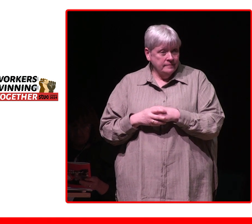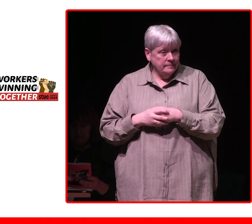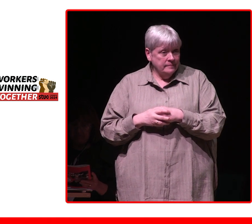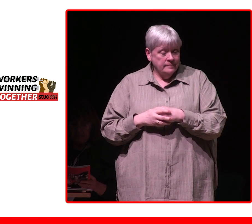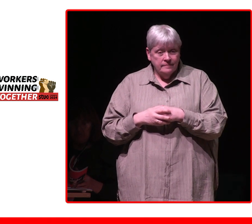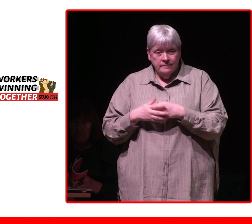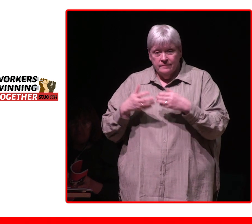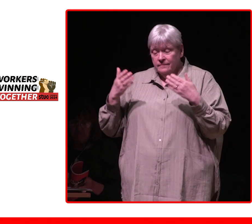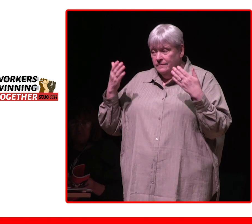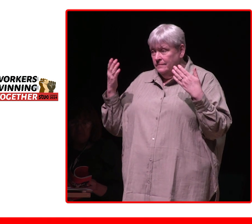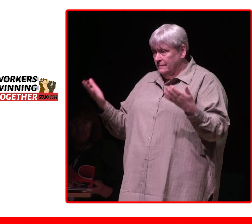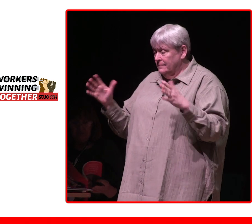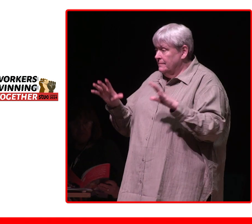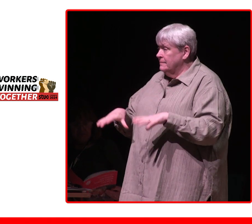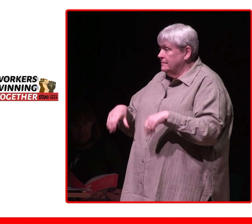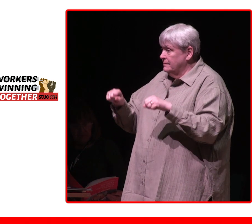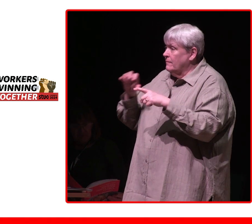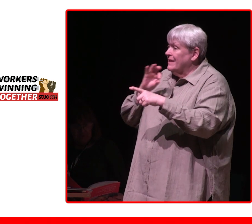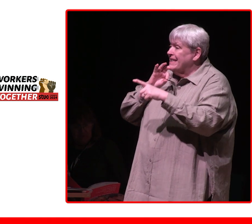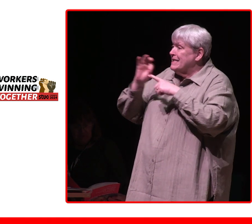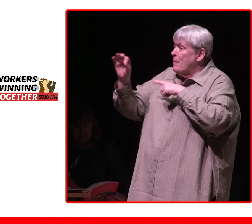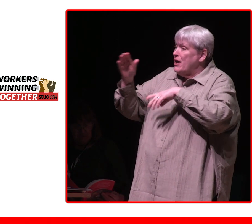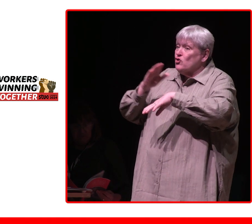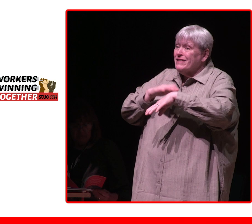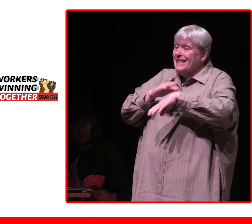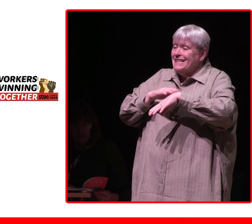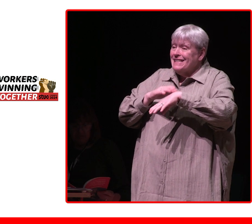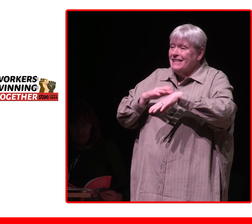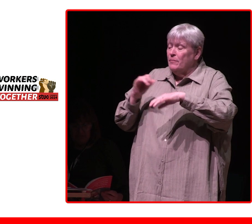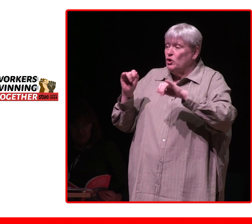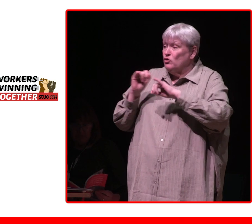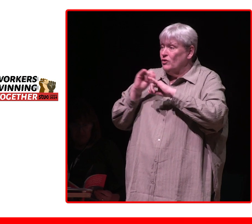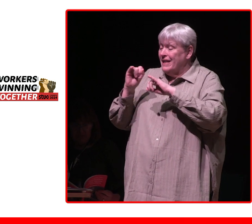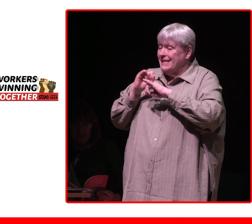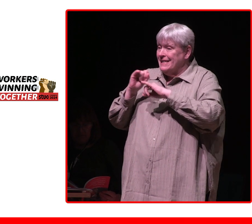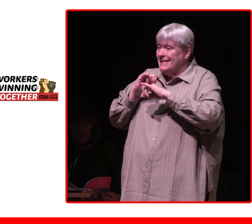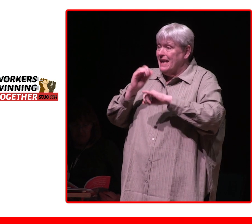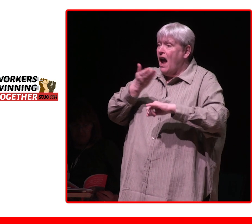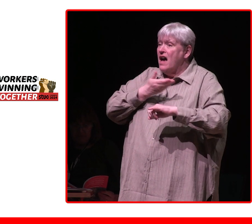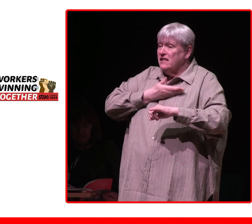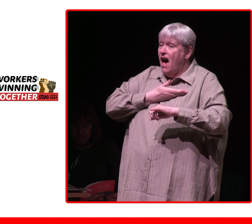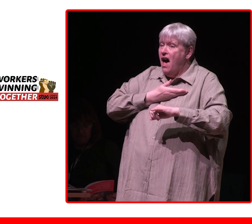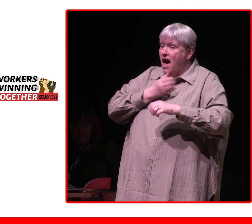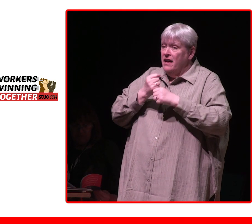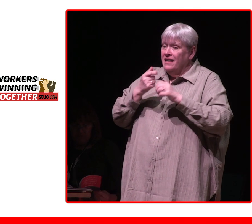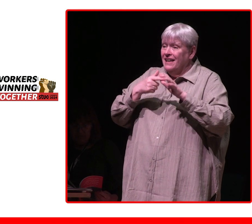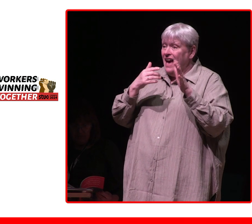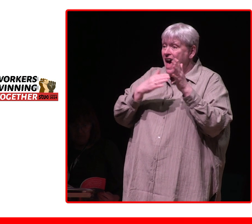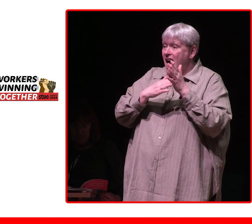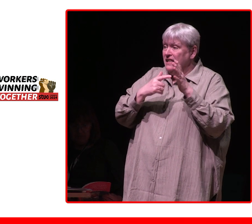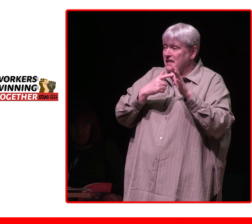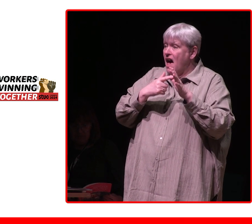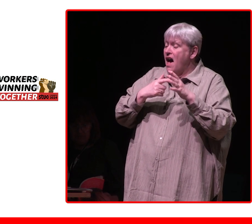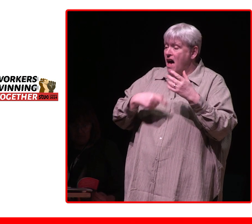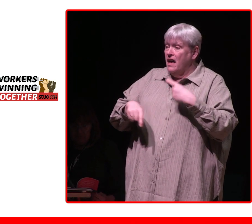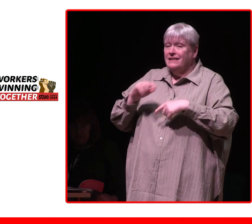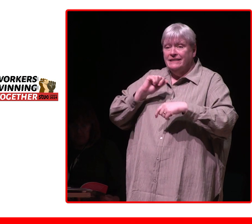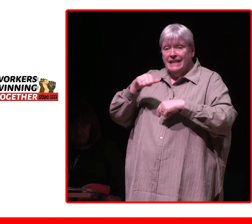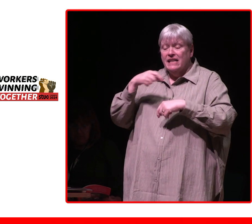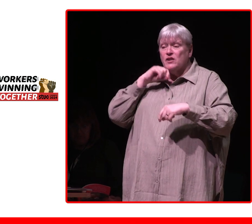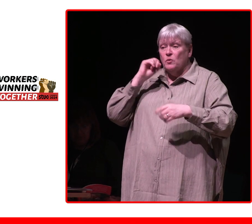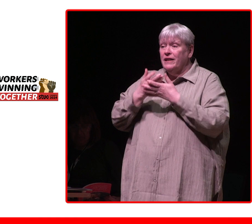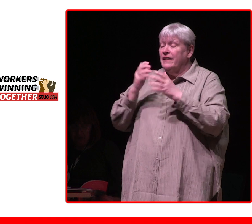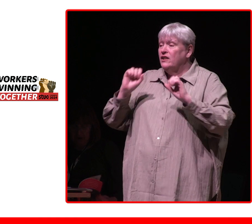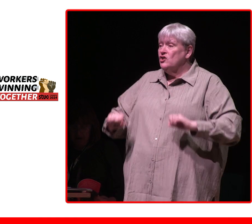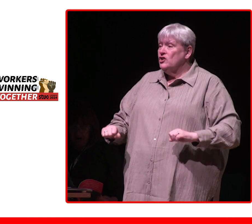Congress will now begin our special session on the crisis in Gaza. The next session will be chaired